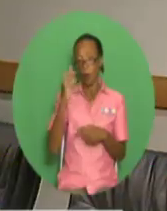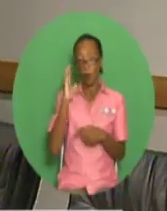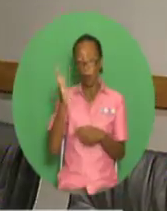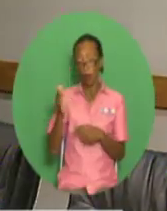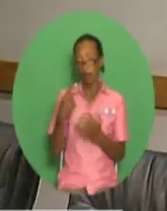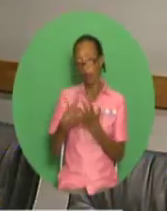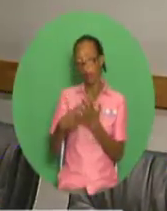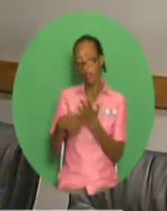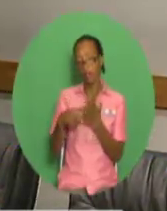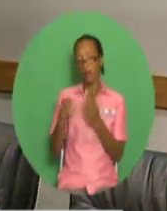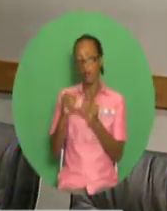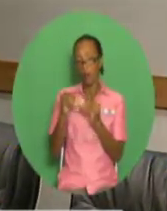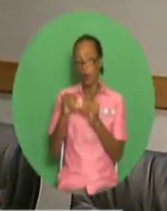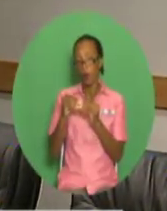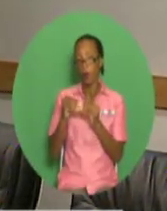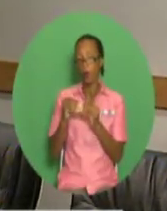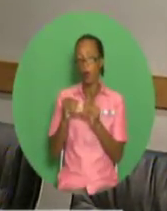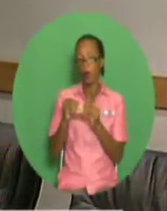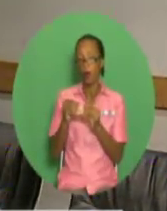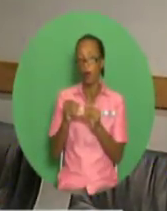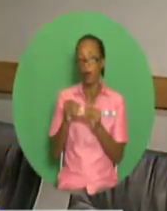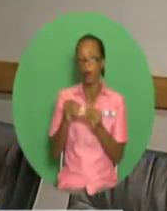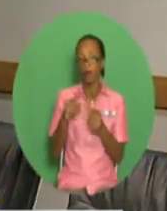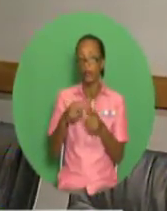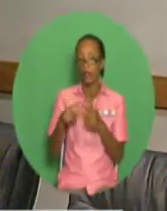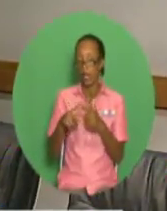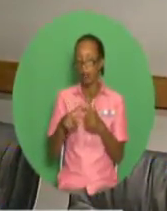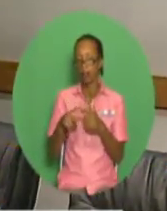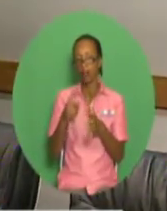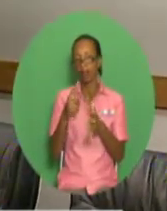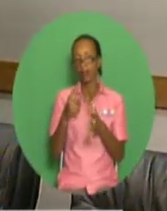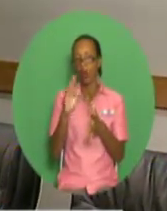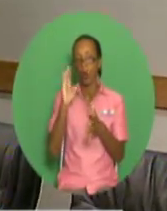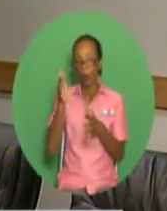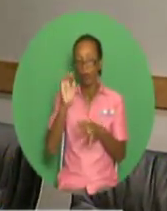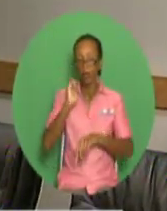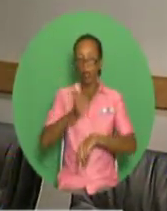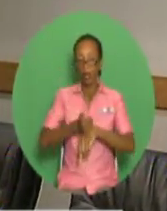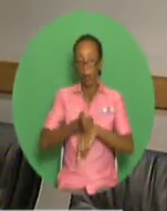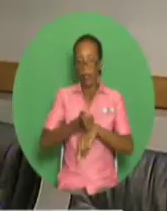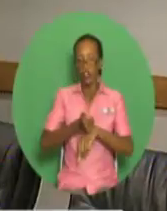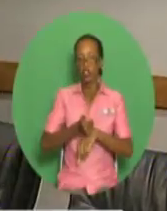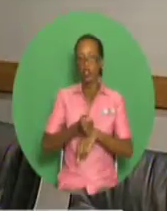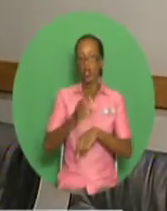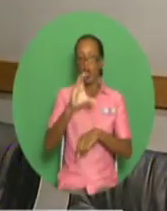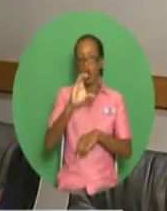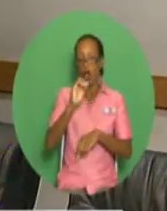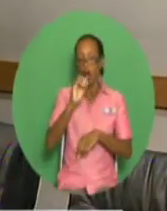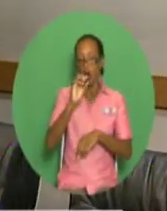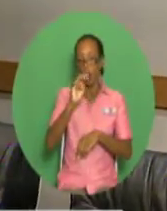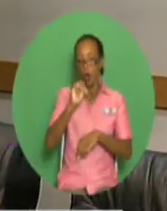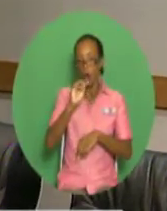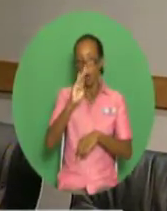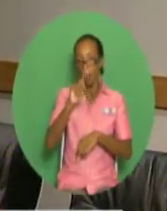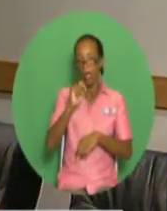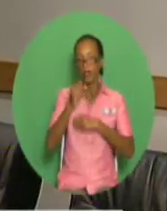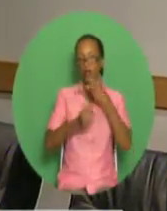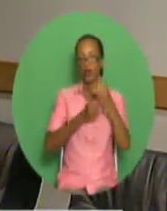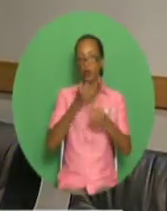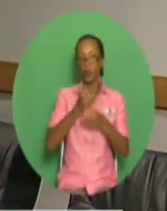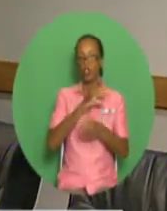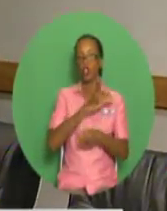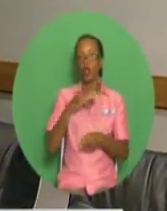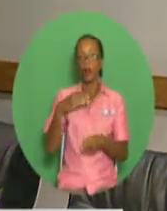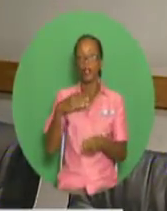together. Once the Cabinet approves the final move forward, that we'll be forming a combat sport commission. We're looking at restructuring operations